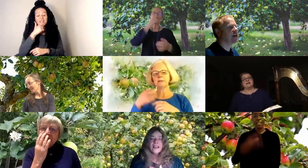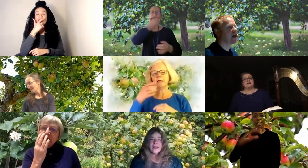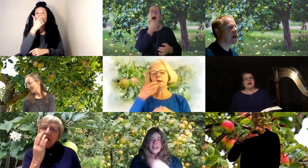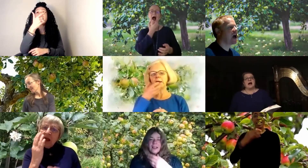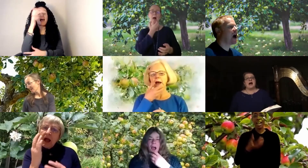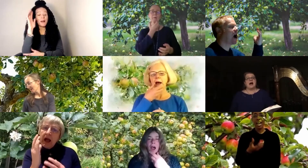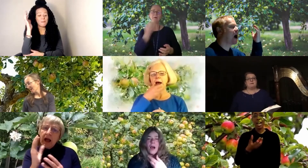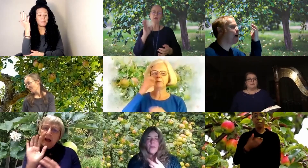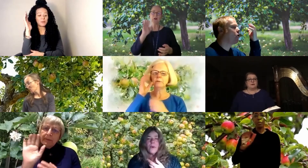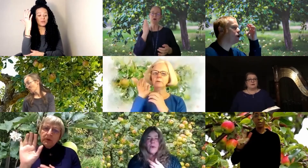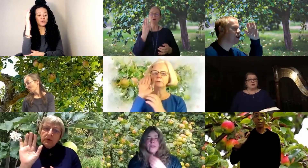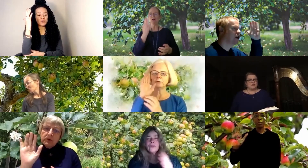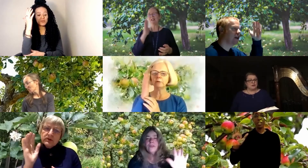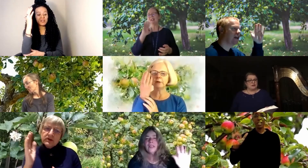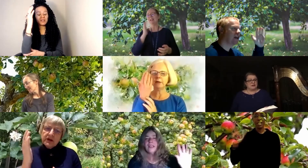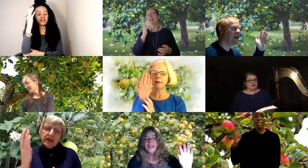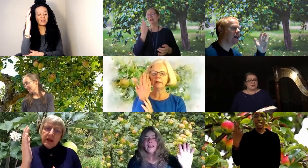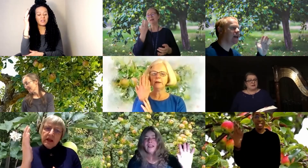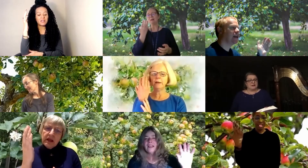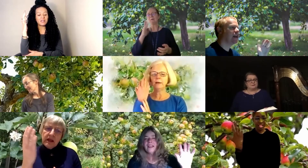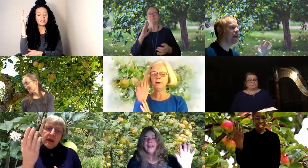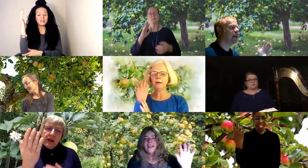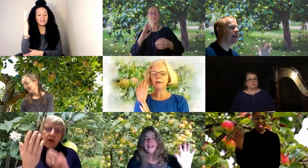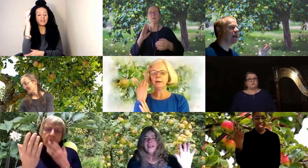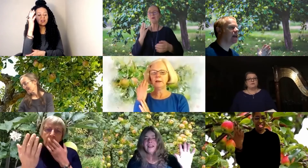Christ the apple tree.